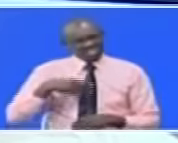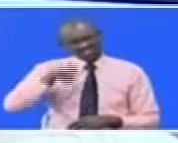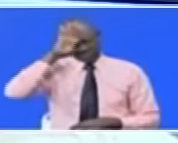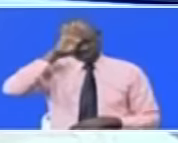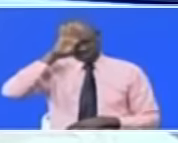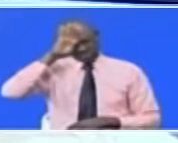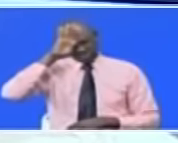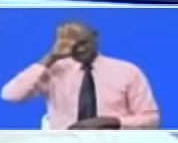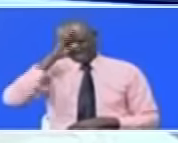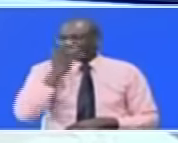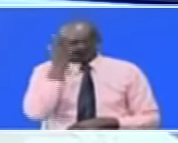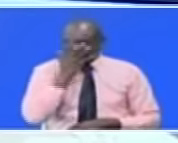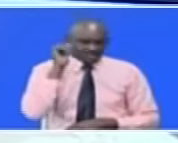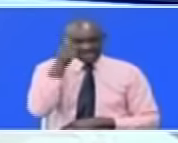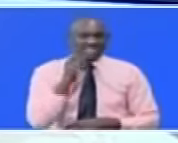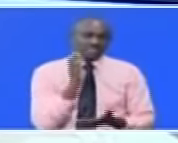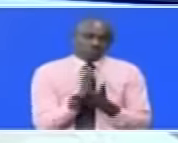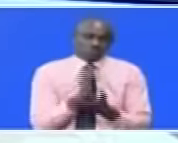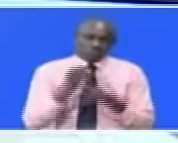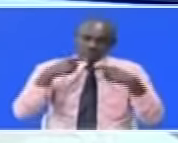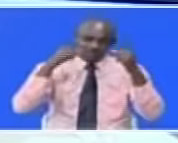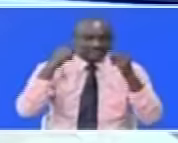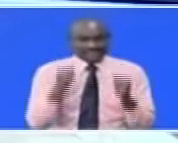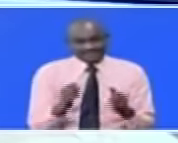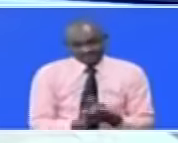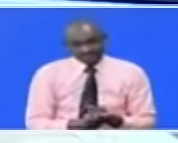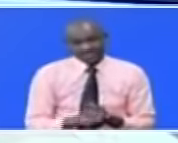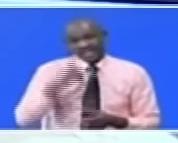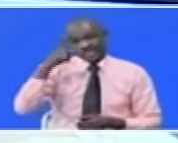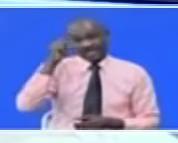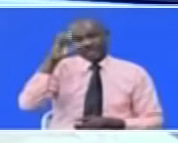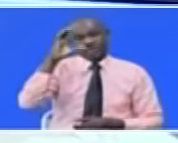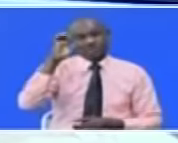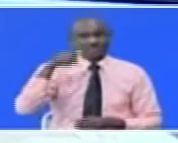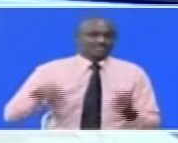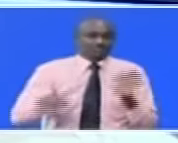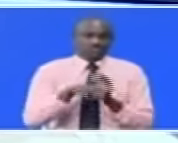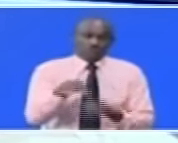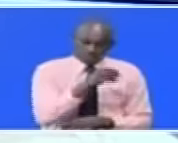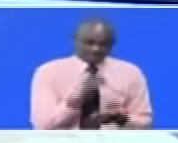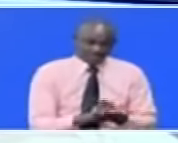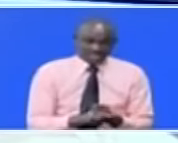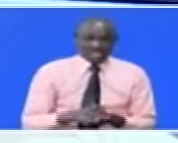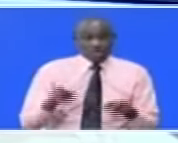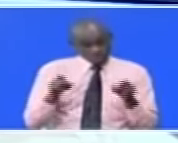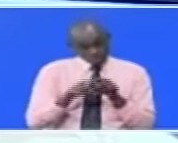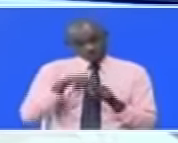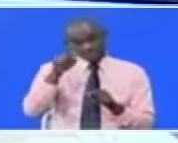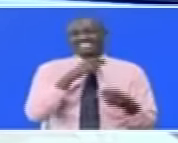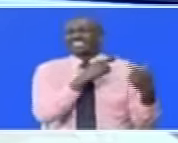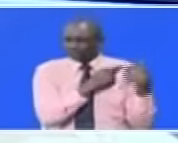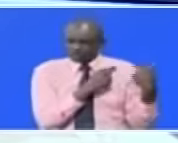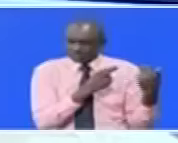progress. The NEC Council should be disbanded. Tsuma says, it's about time individuals take responsibility to